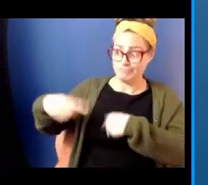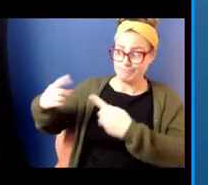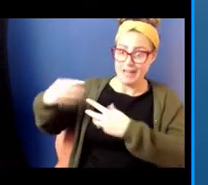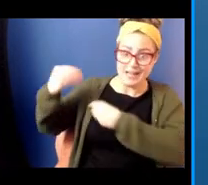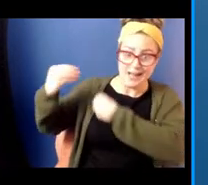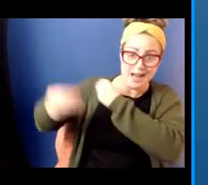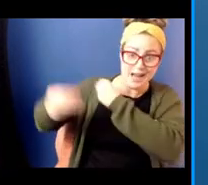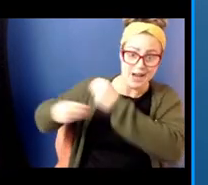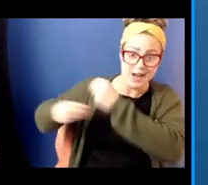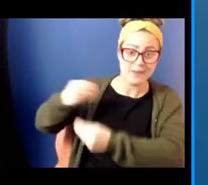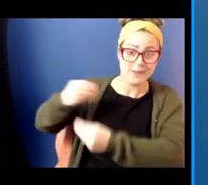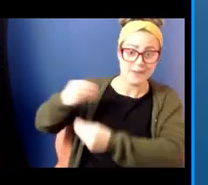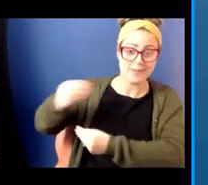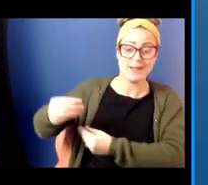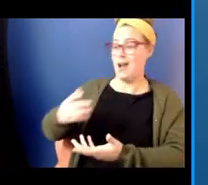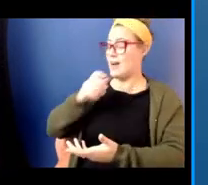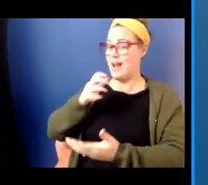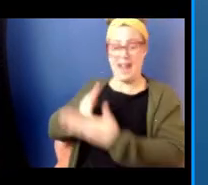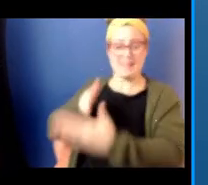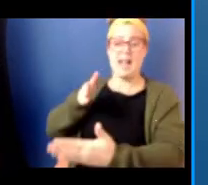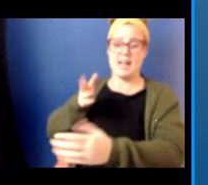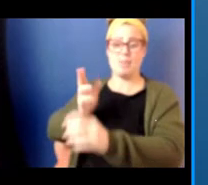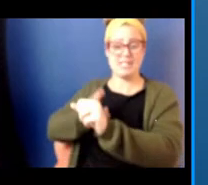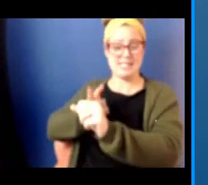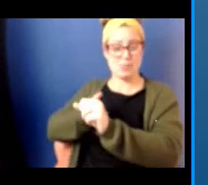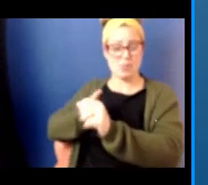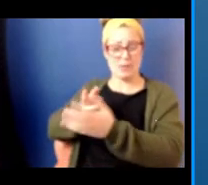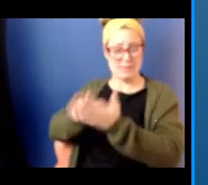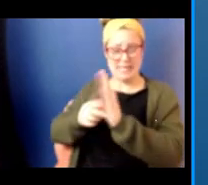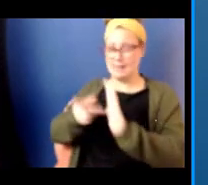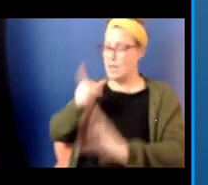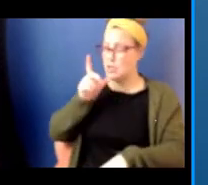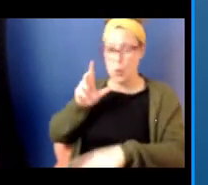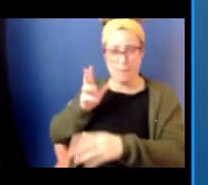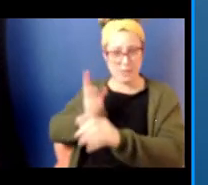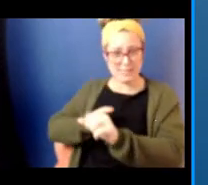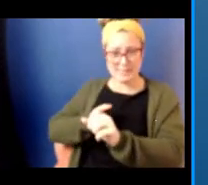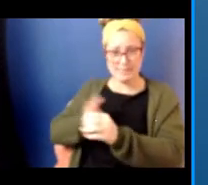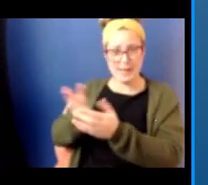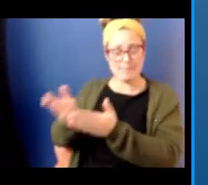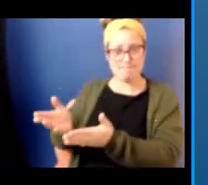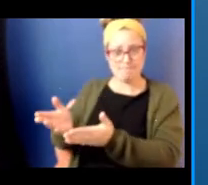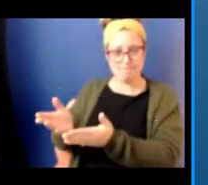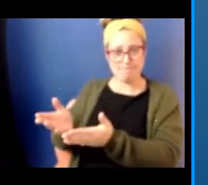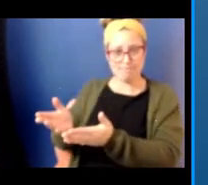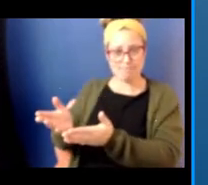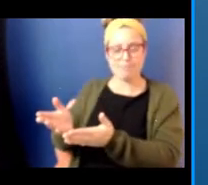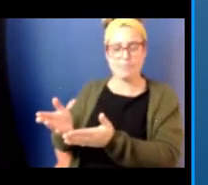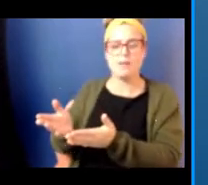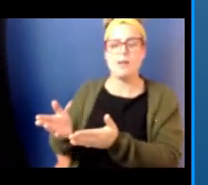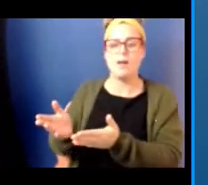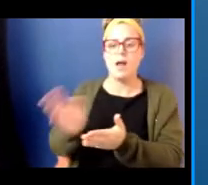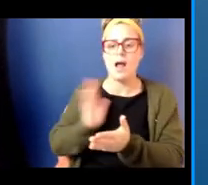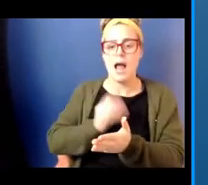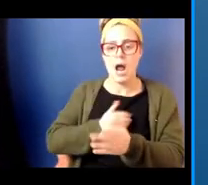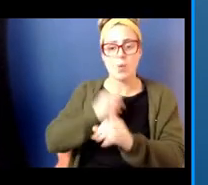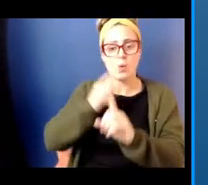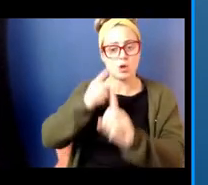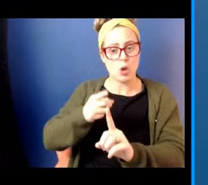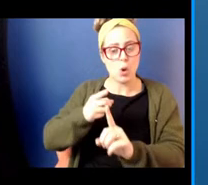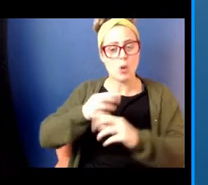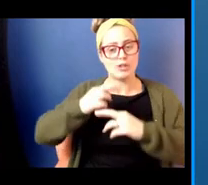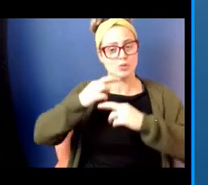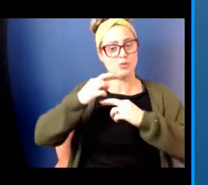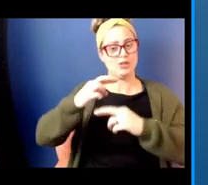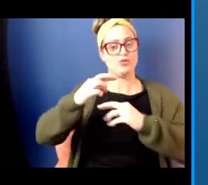it should be our party's goal to rid the nominating process of restrictive anti-worker caucuses